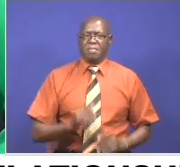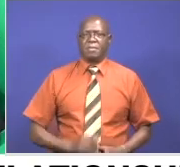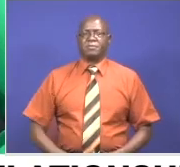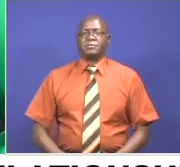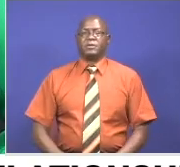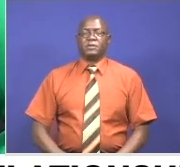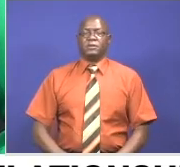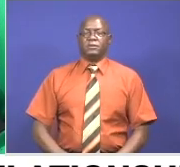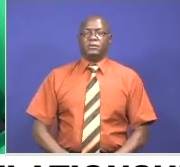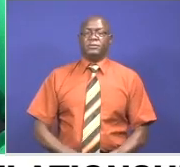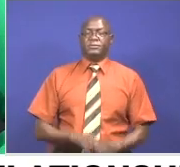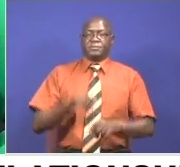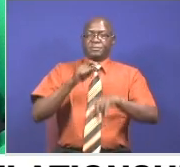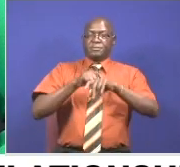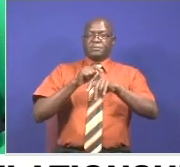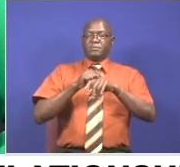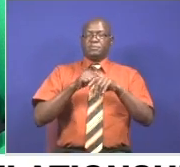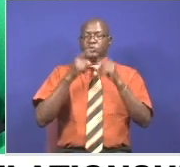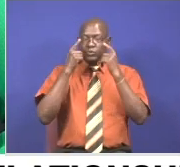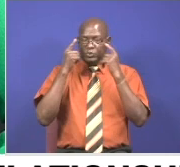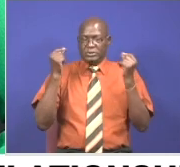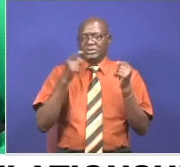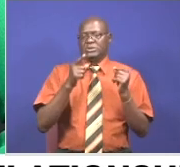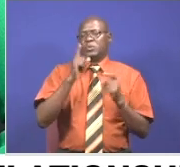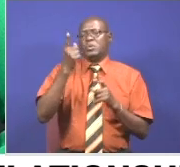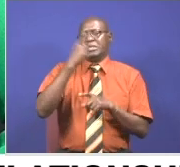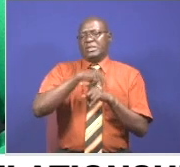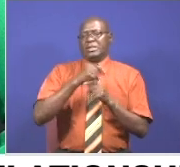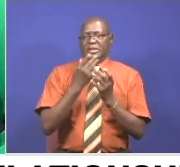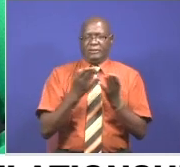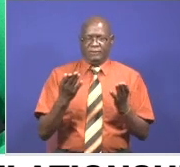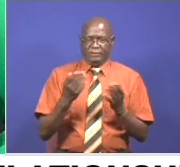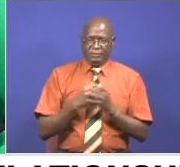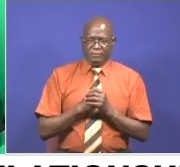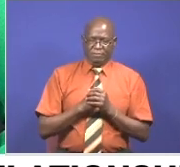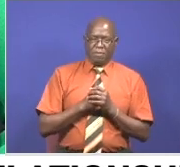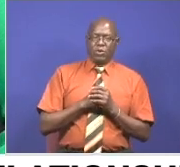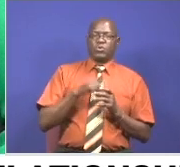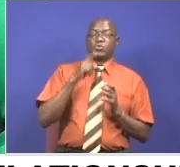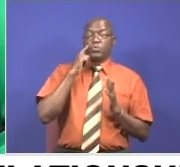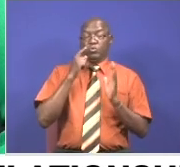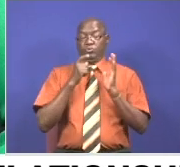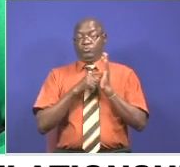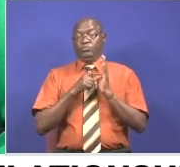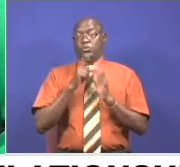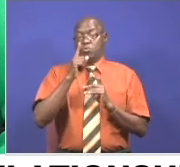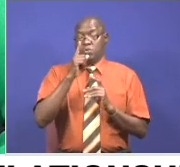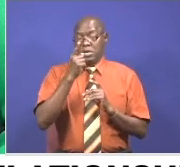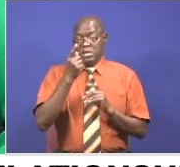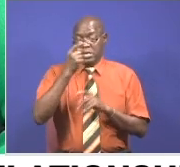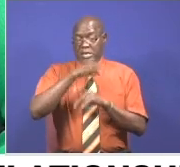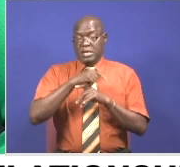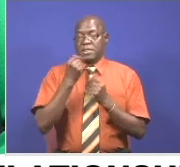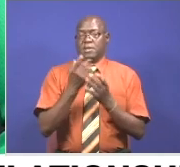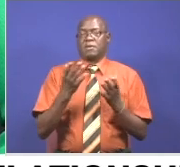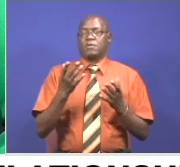it comes to a wedding is a one-day affair. And when you come to the realization that it is just a one-day thing, and you